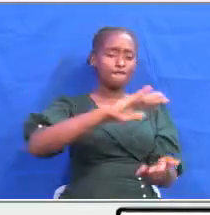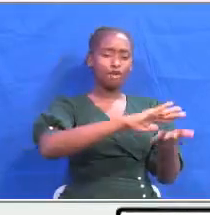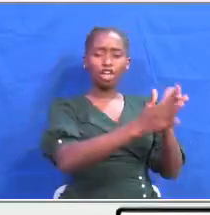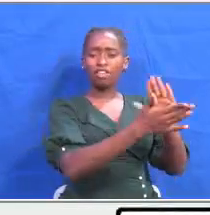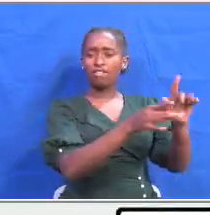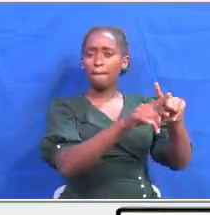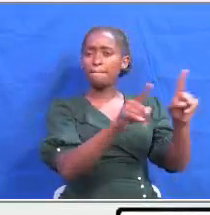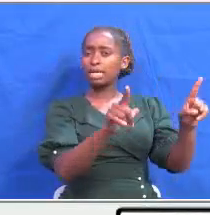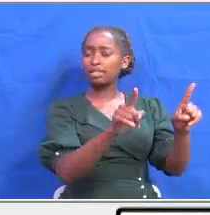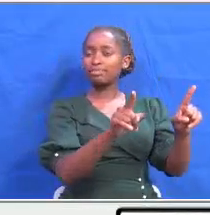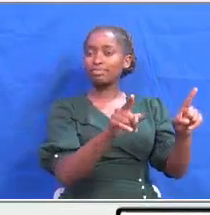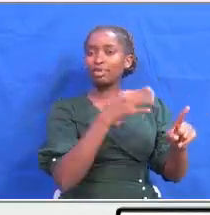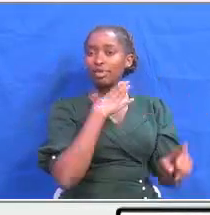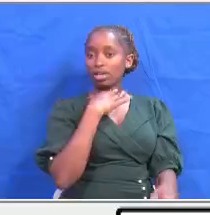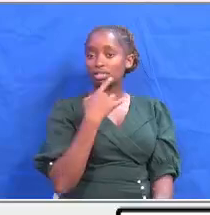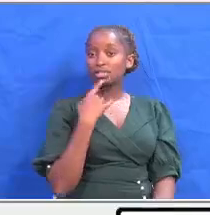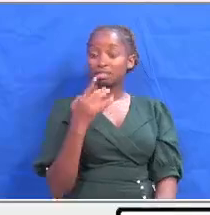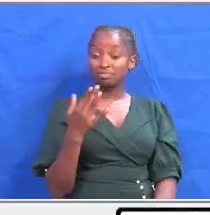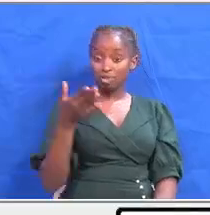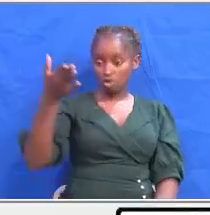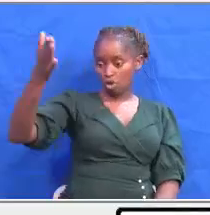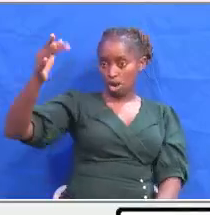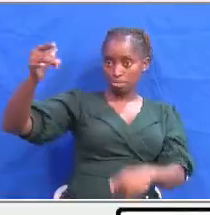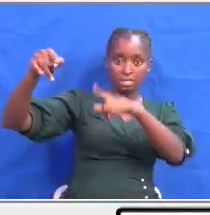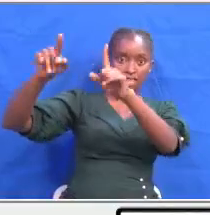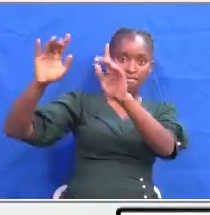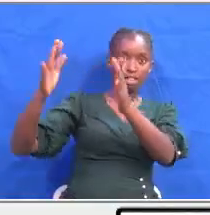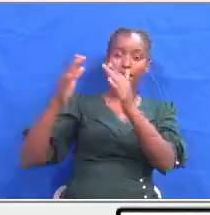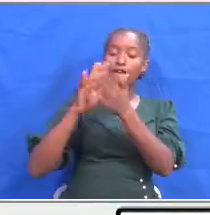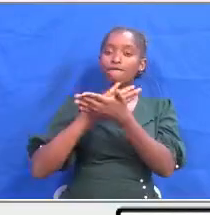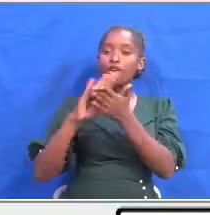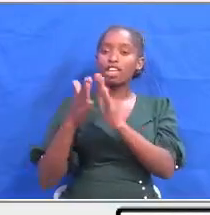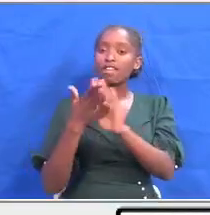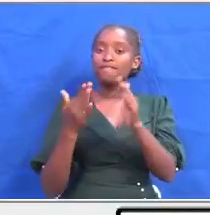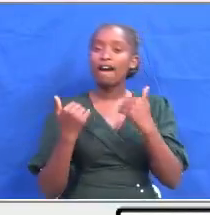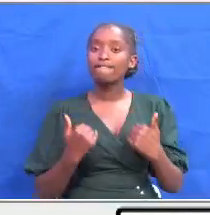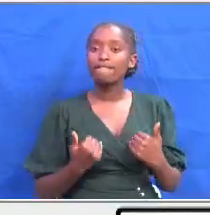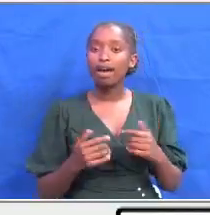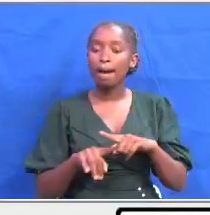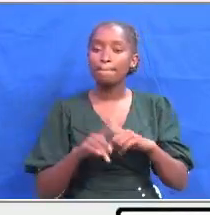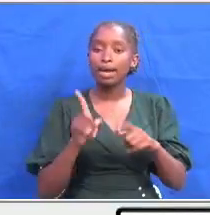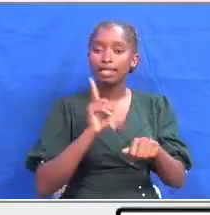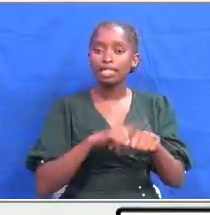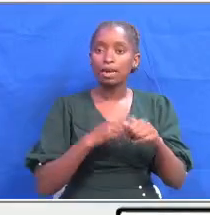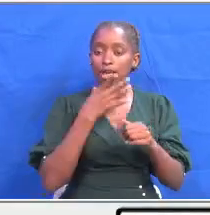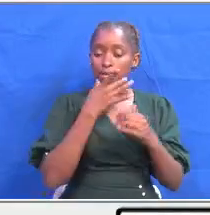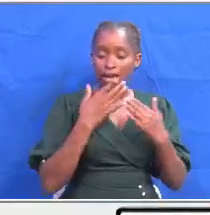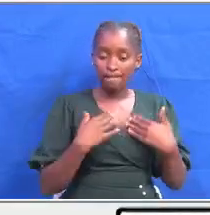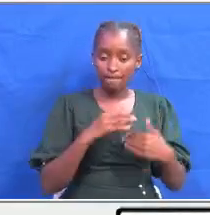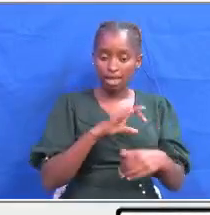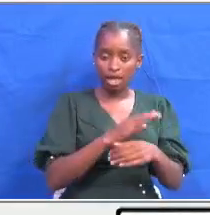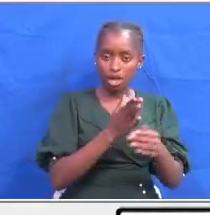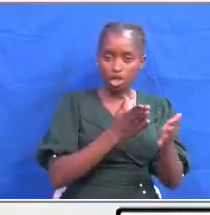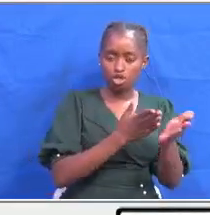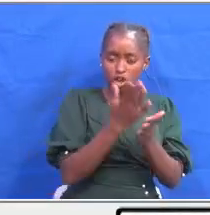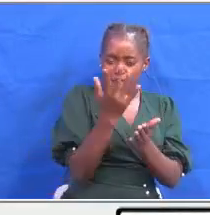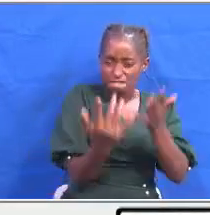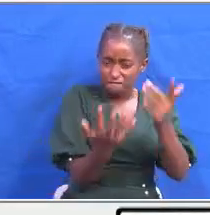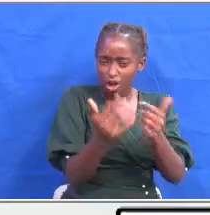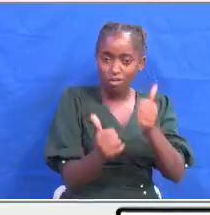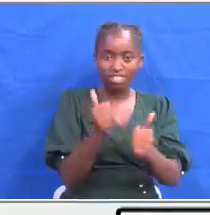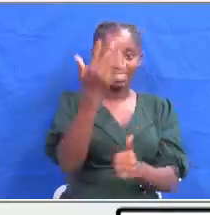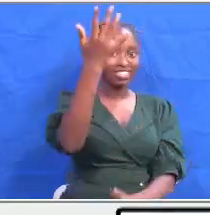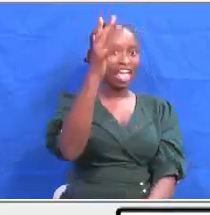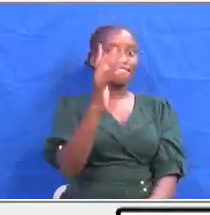But let me say this. God forgives and forgives when he has taken you through a fire that you have never seen. He forgives.